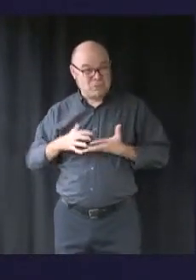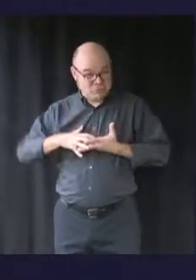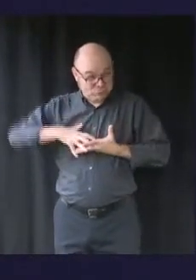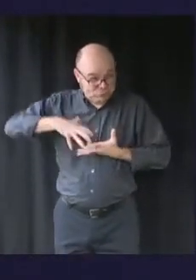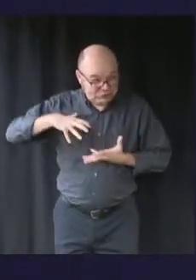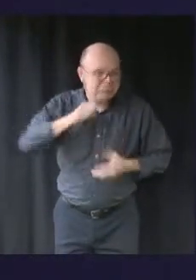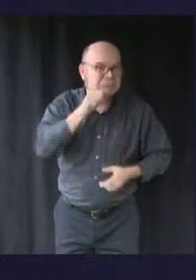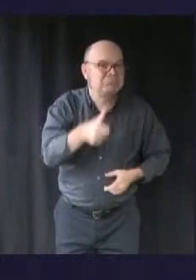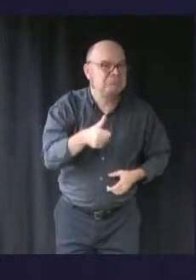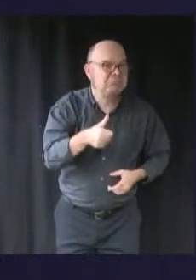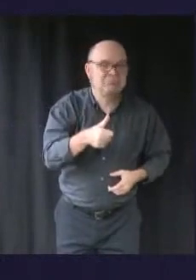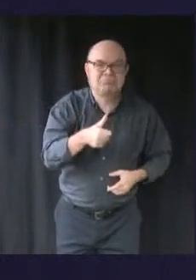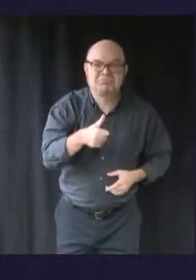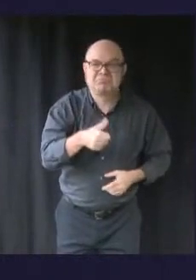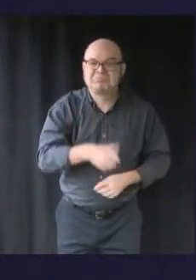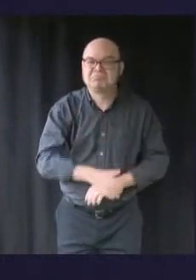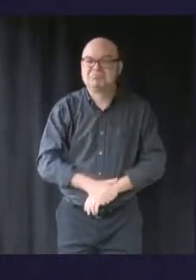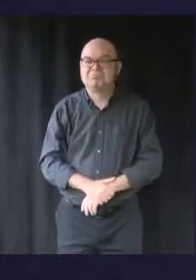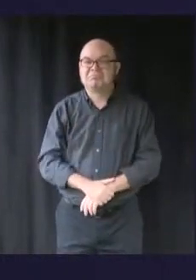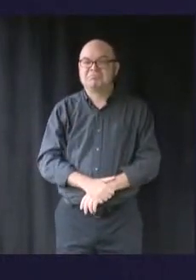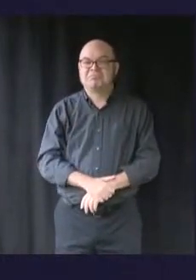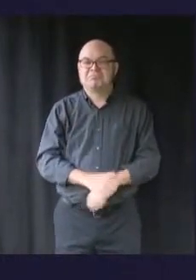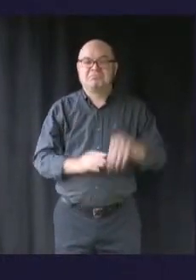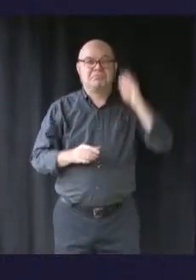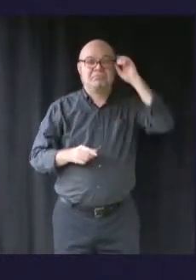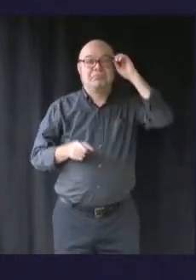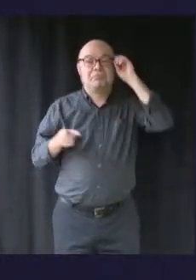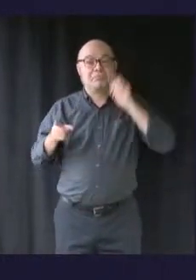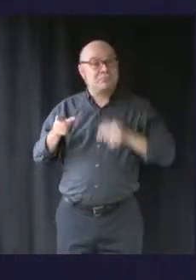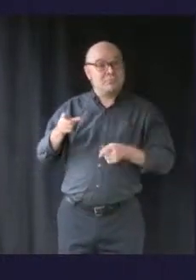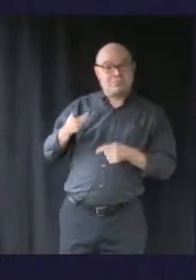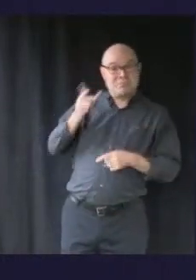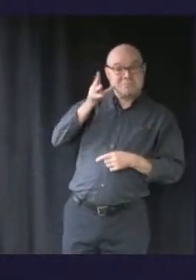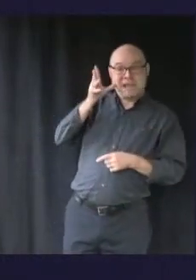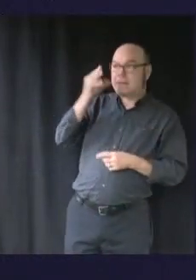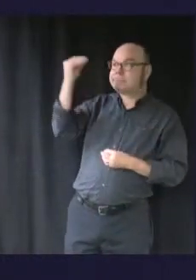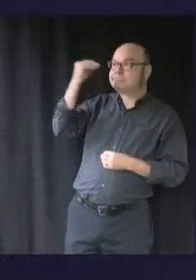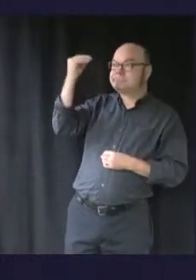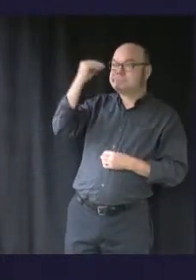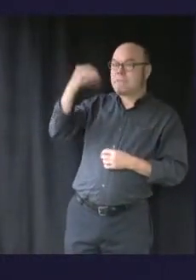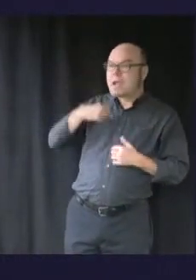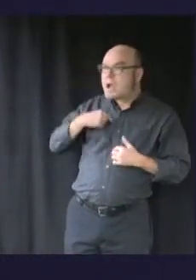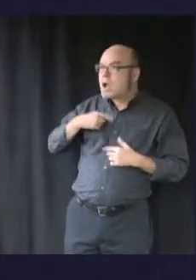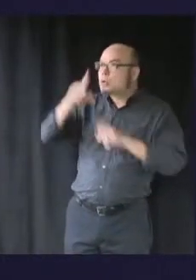that you can be anything you set your mind to if you work at it.